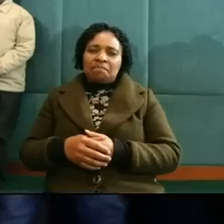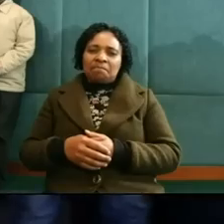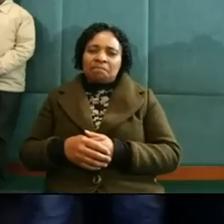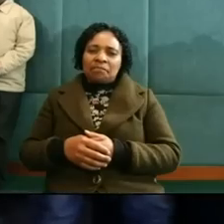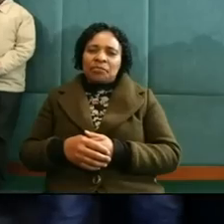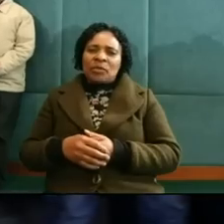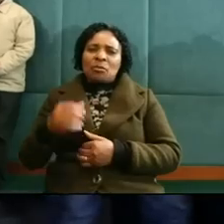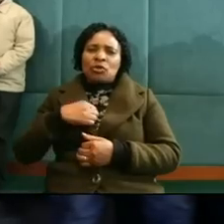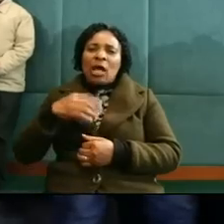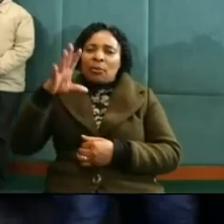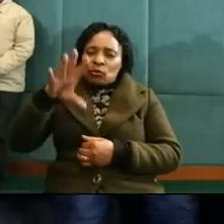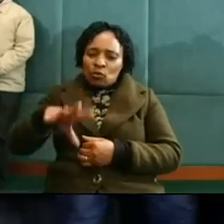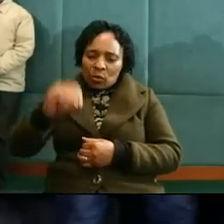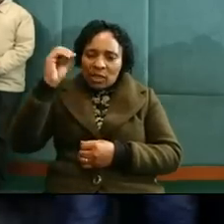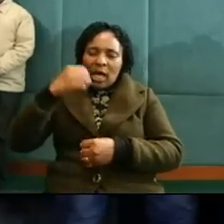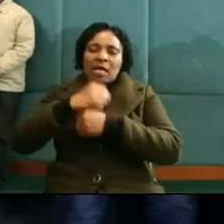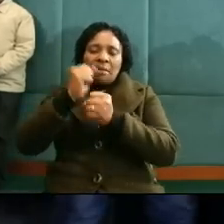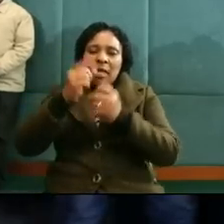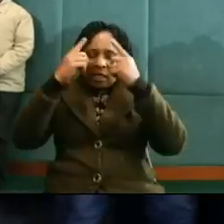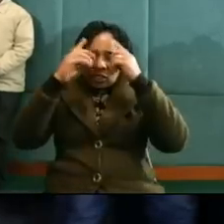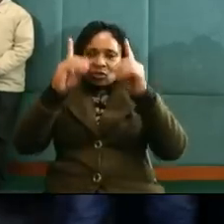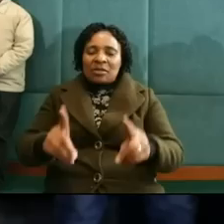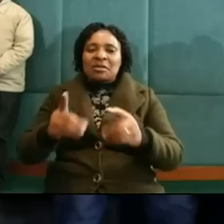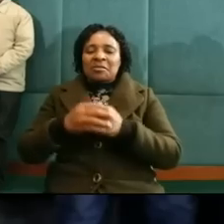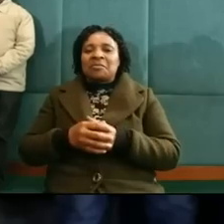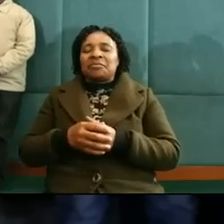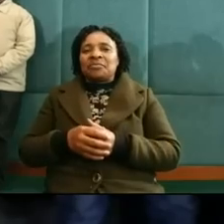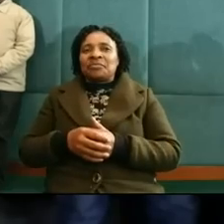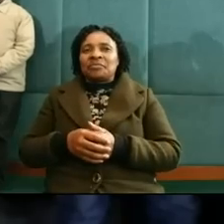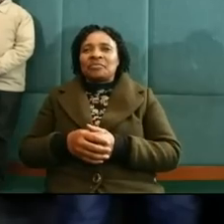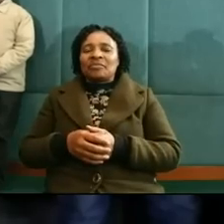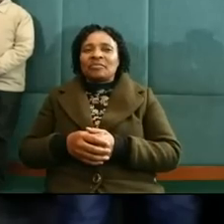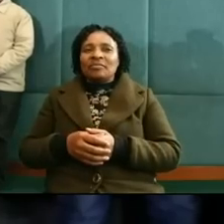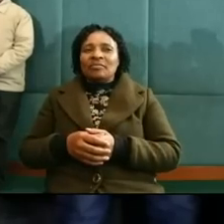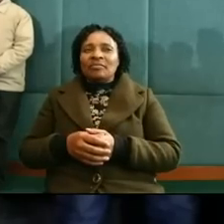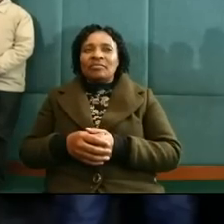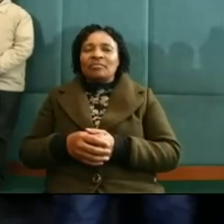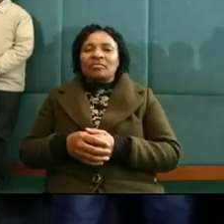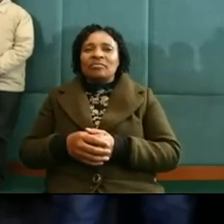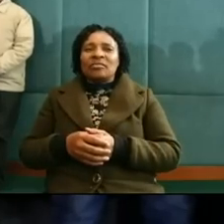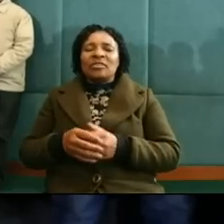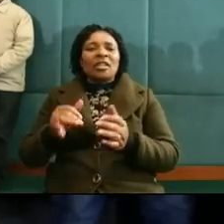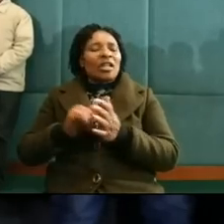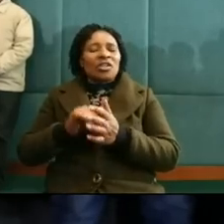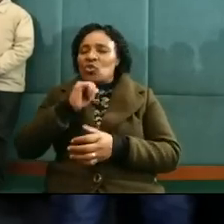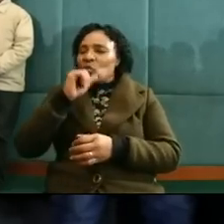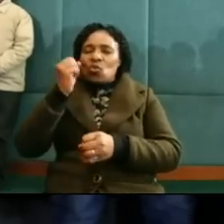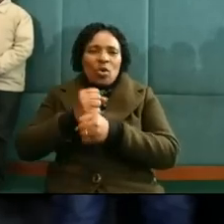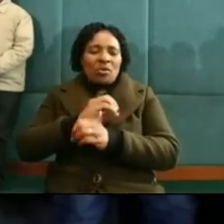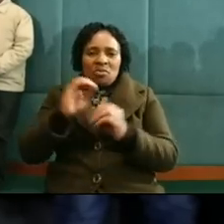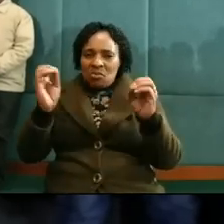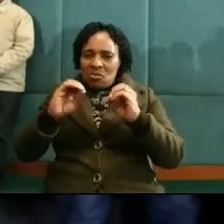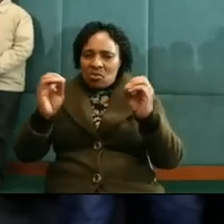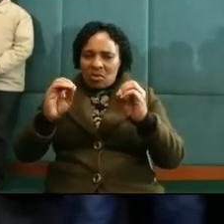And I had to take a decision. Hey, no, Lord, that's not going to work. That's not going to work. No